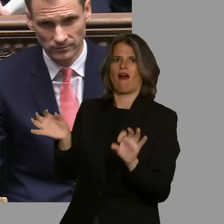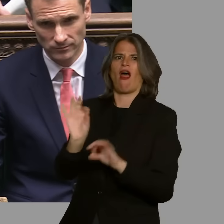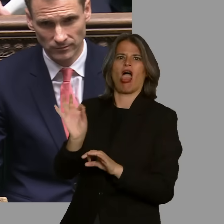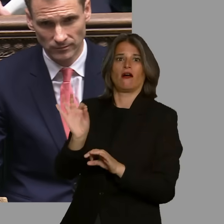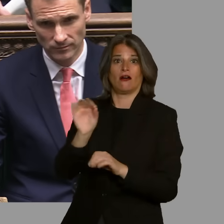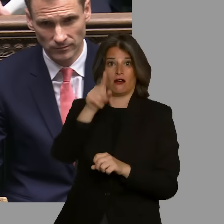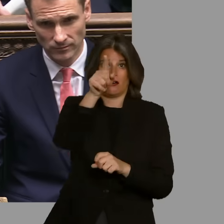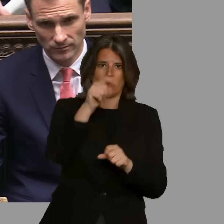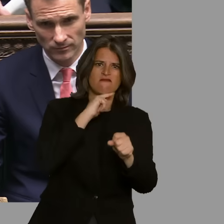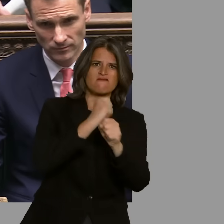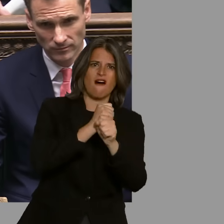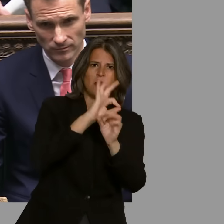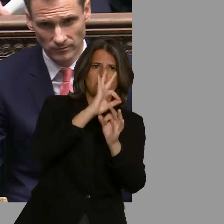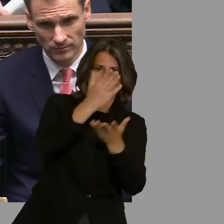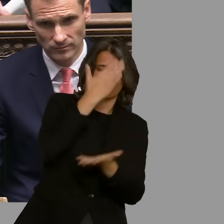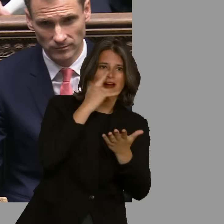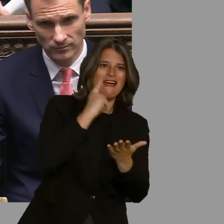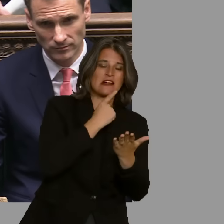cannot explain